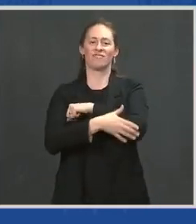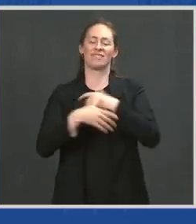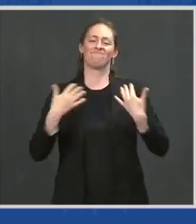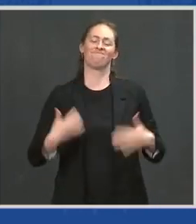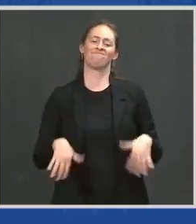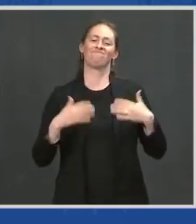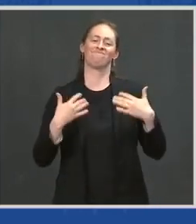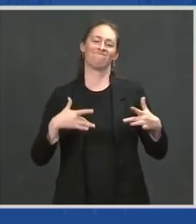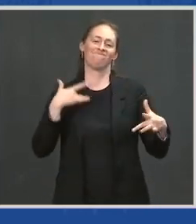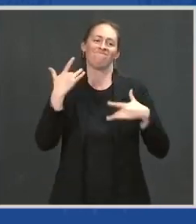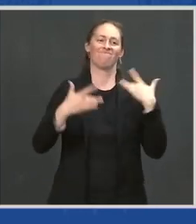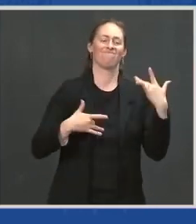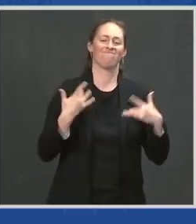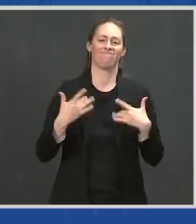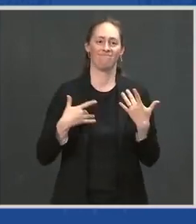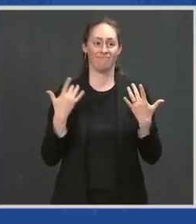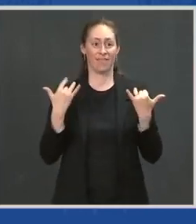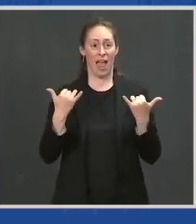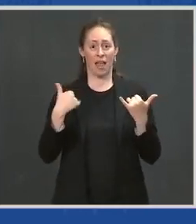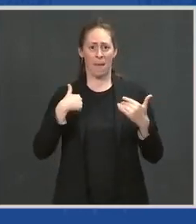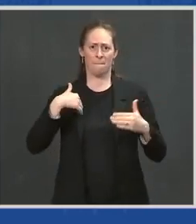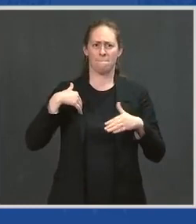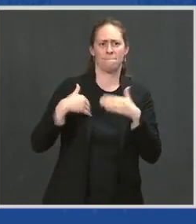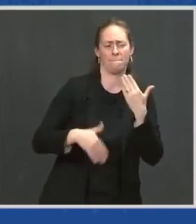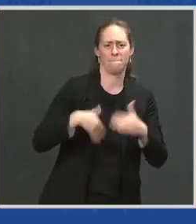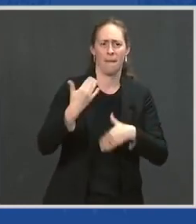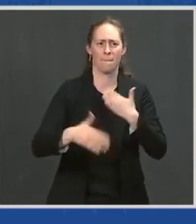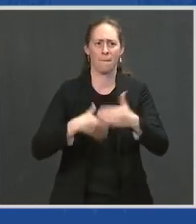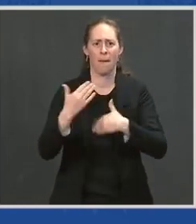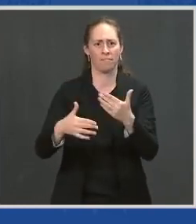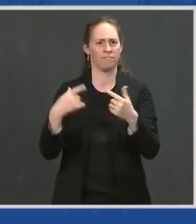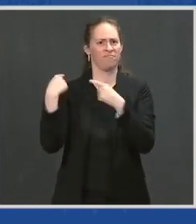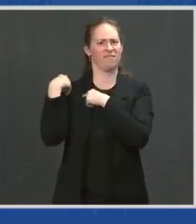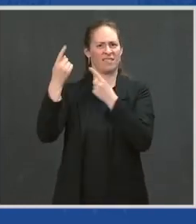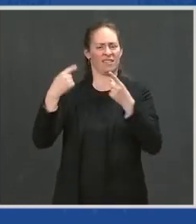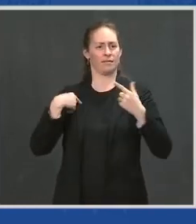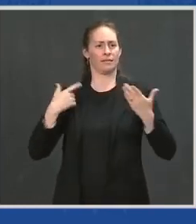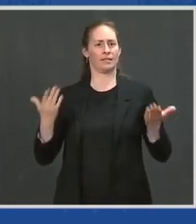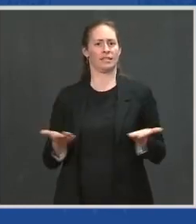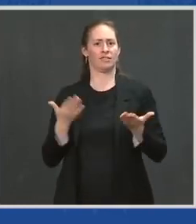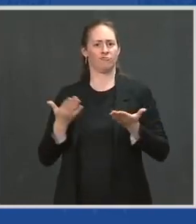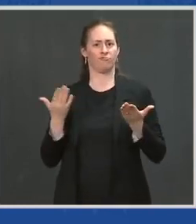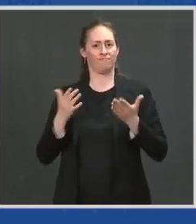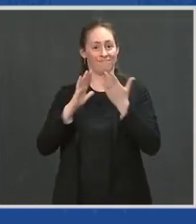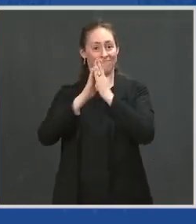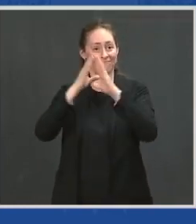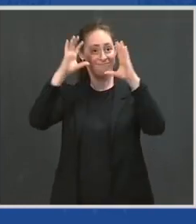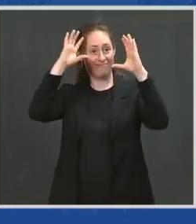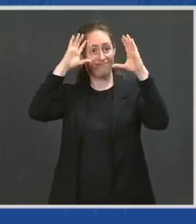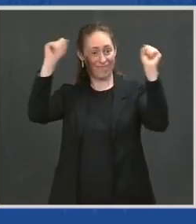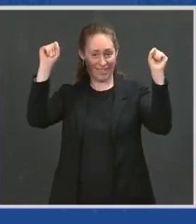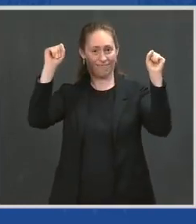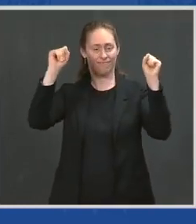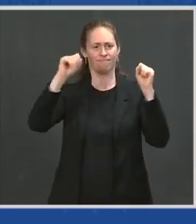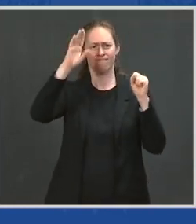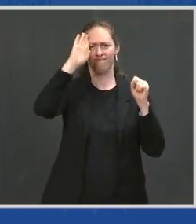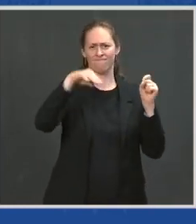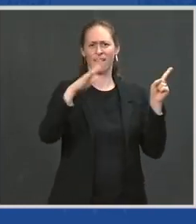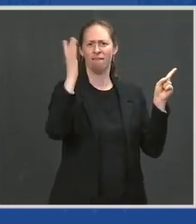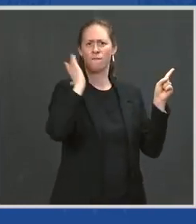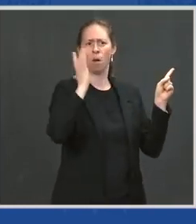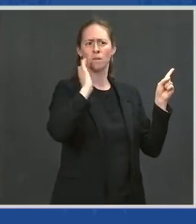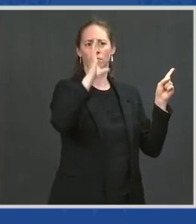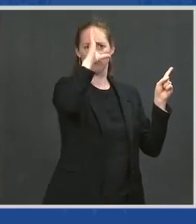we're moving when I took office, it would have taken us more than 220 days, almost 7 months, 7.5 months to reach 200